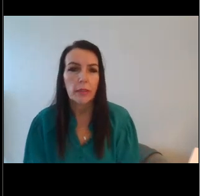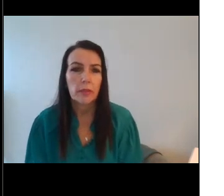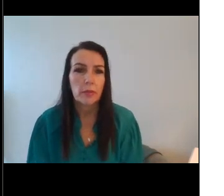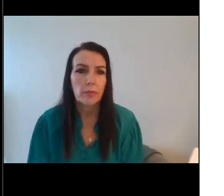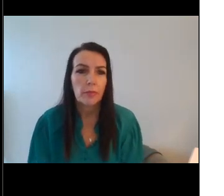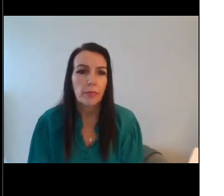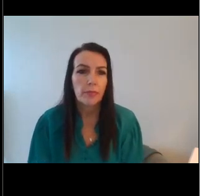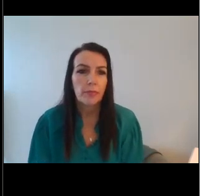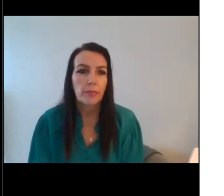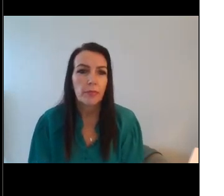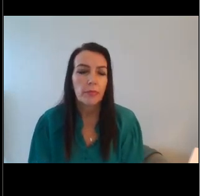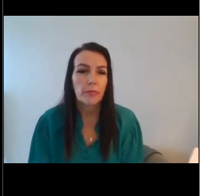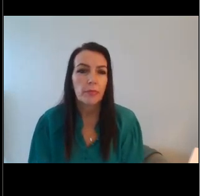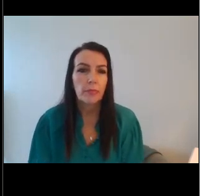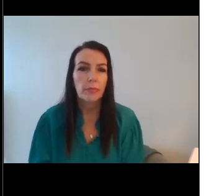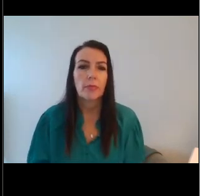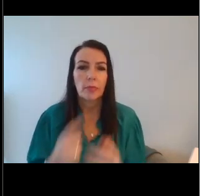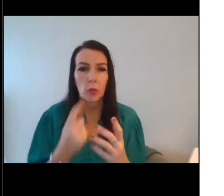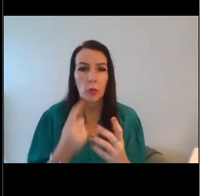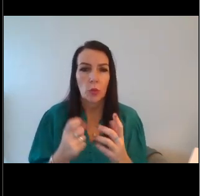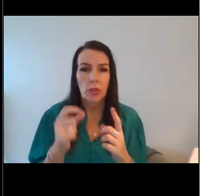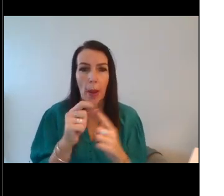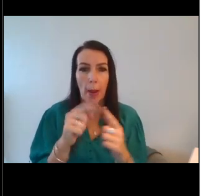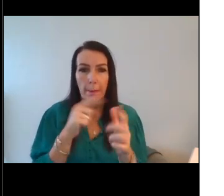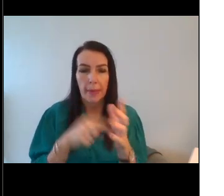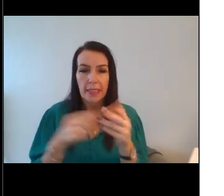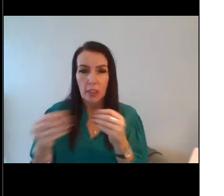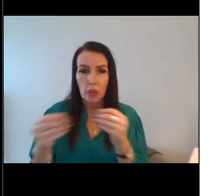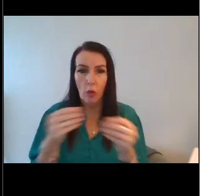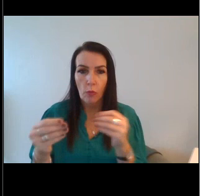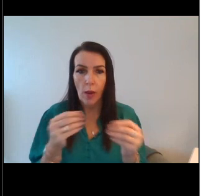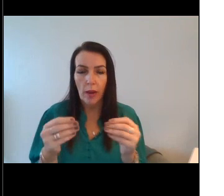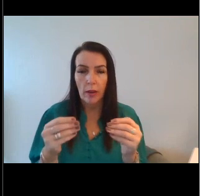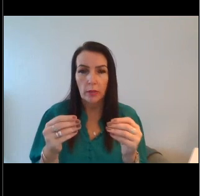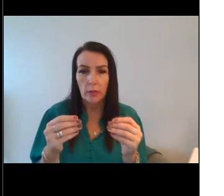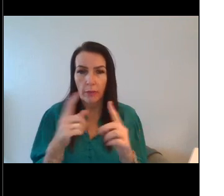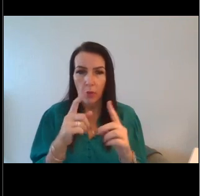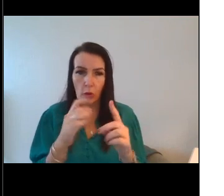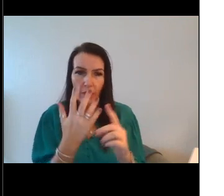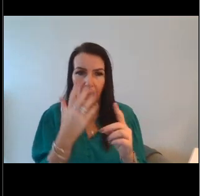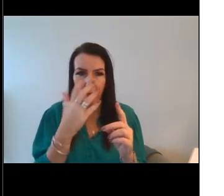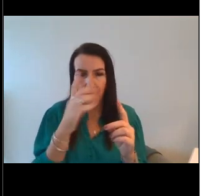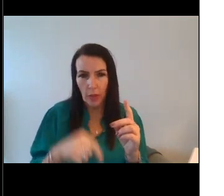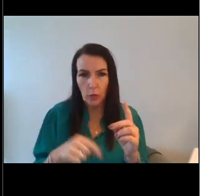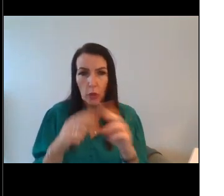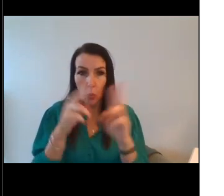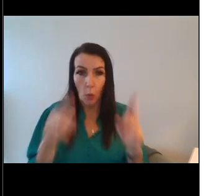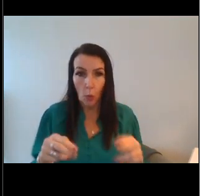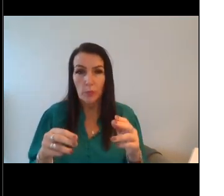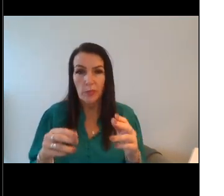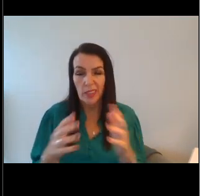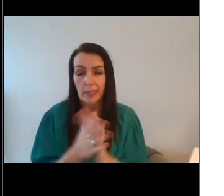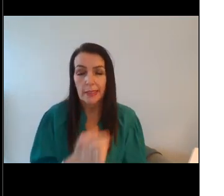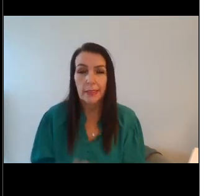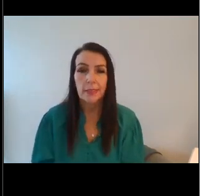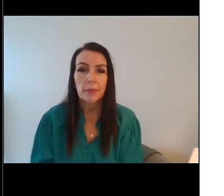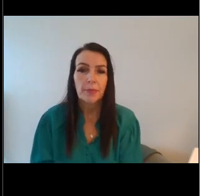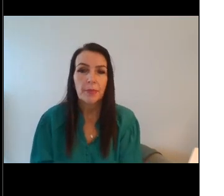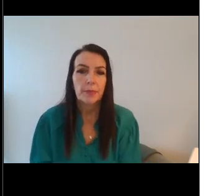Next, we used our PEAT software to model these scenarios for all 500,000 homes in the WICA housing stock. Next slide, please.